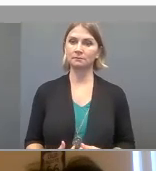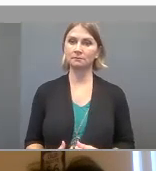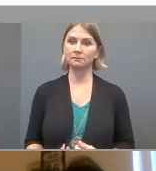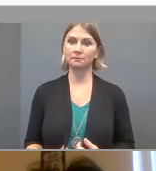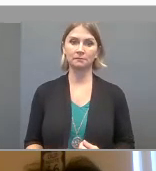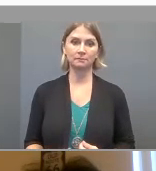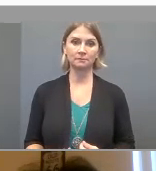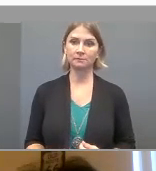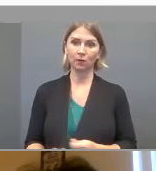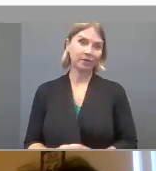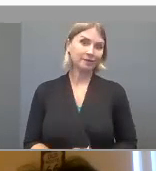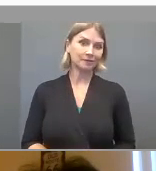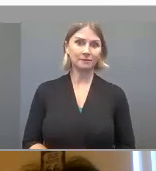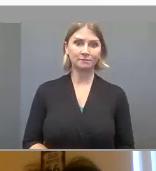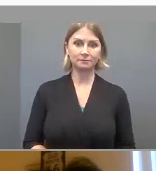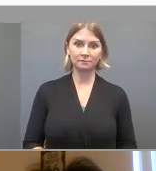Anybody?